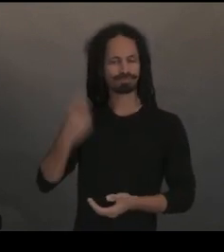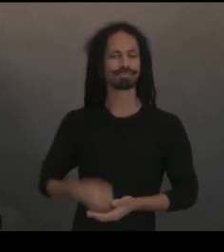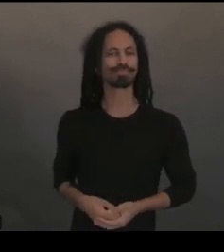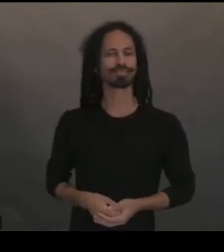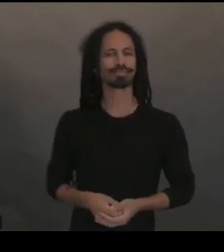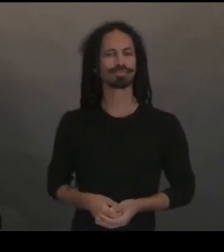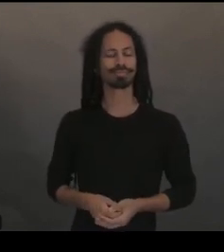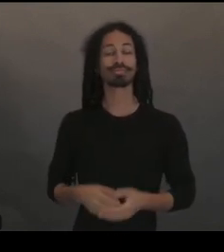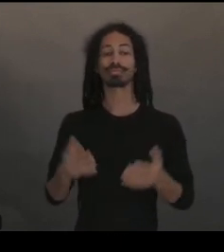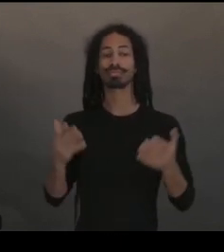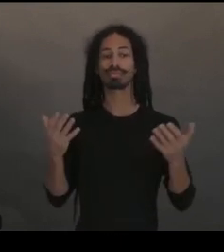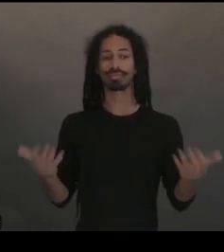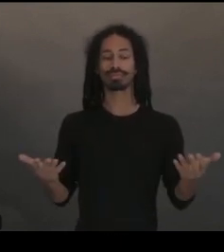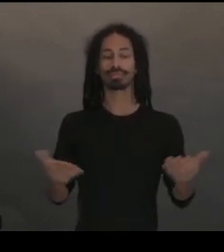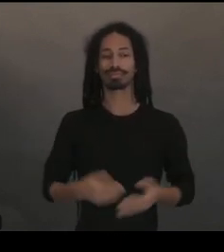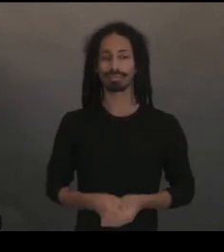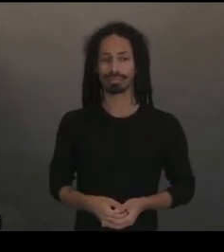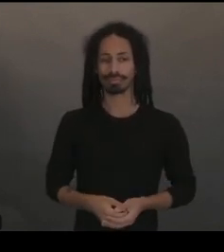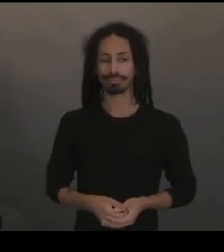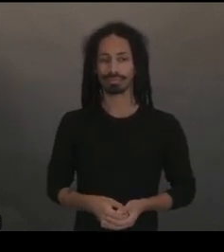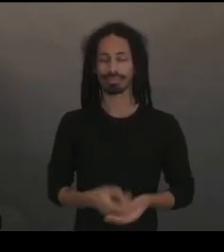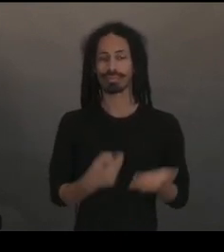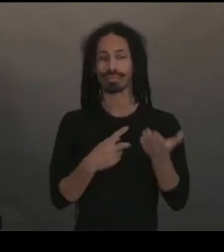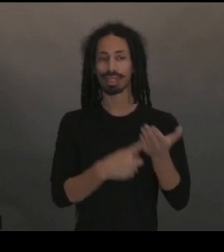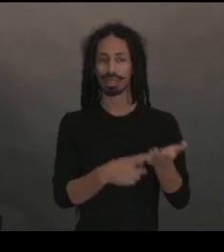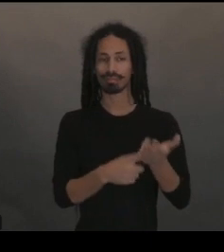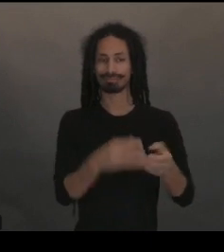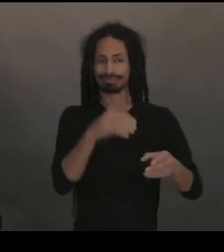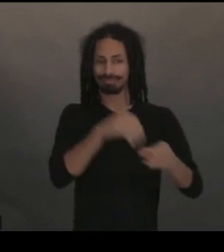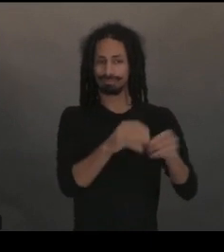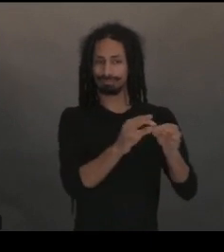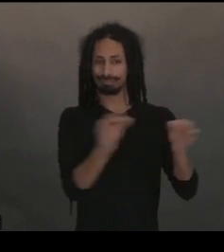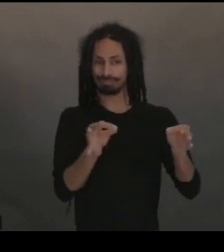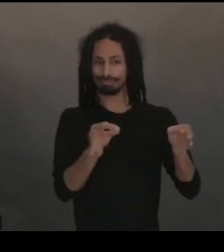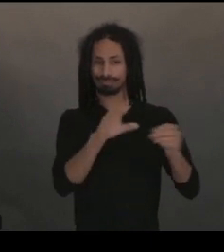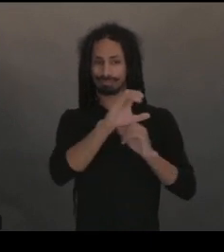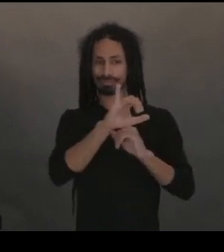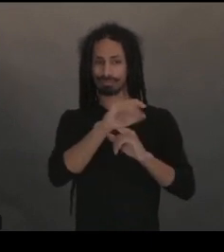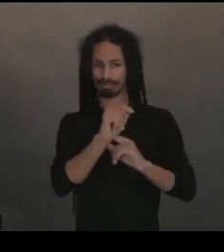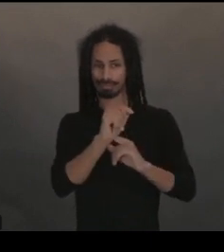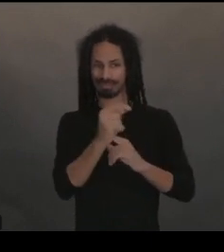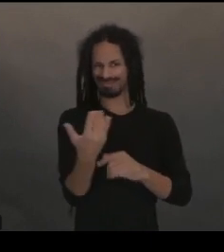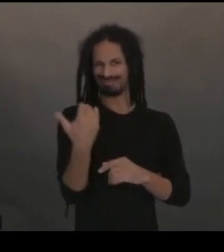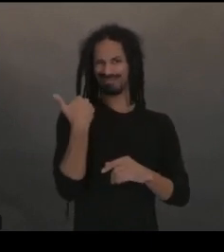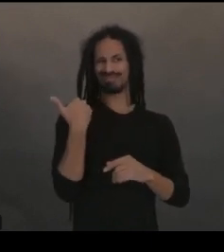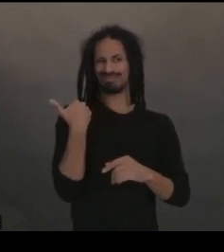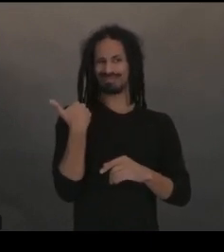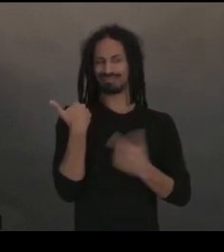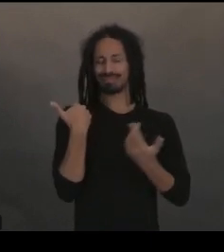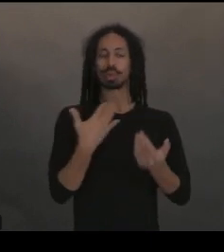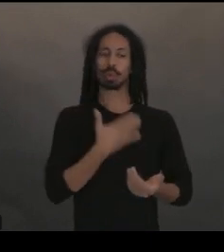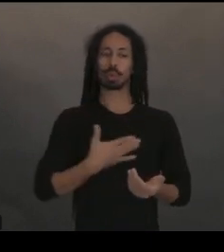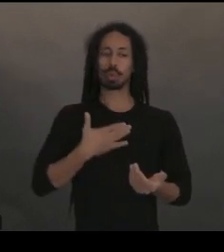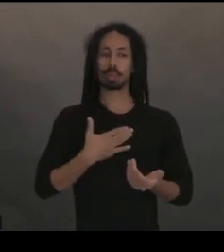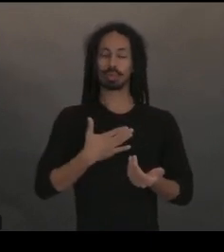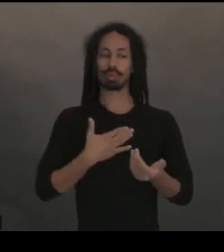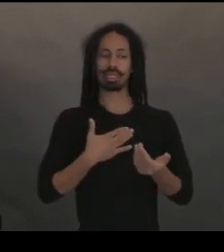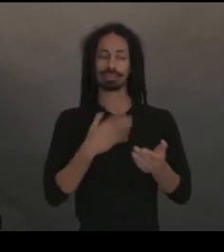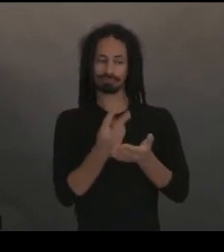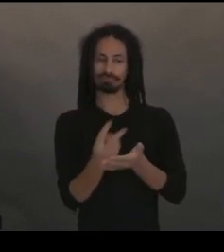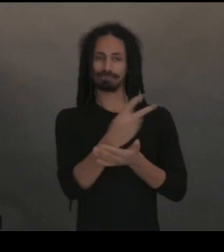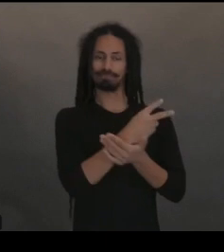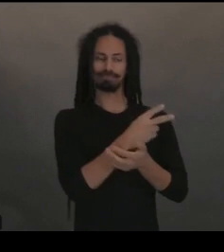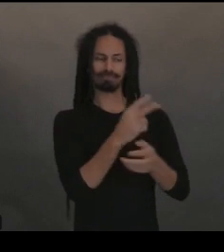So we spoke about in-text citations last, and please go and review that recording if you would like more